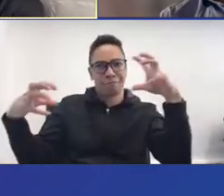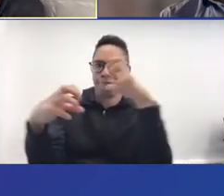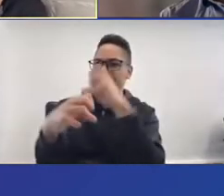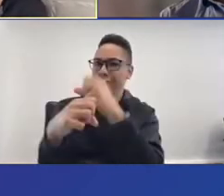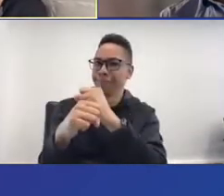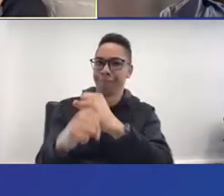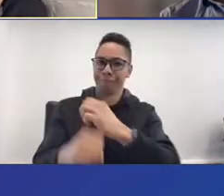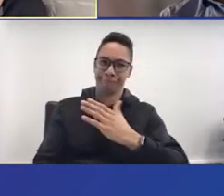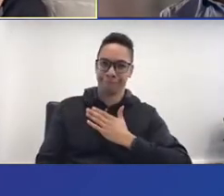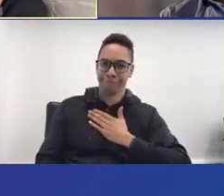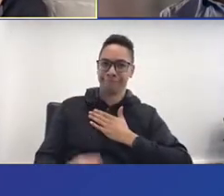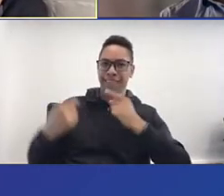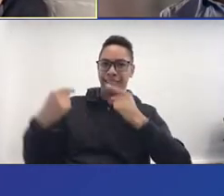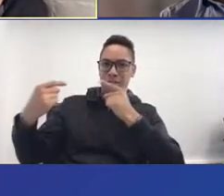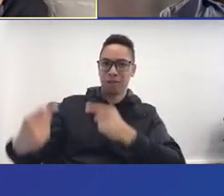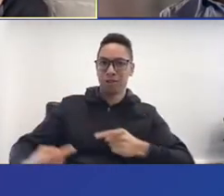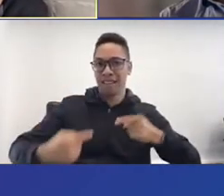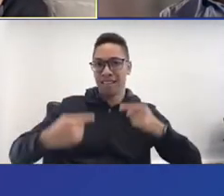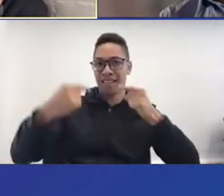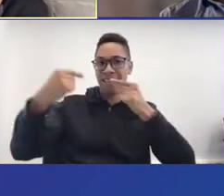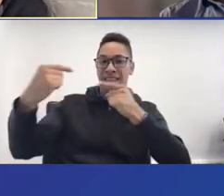I've been struggling with.